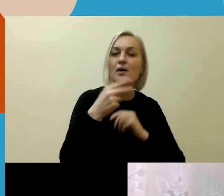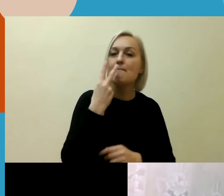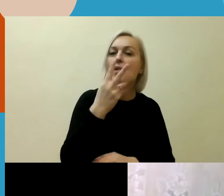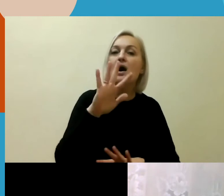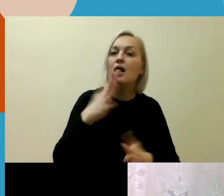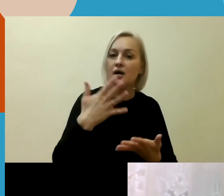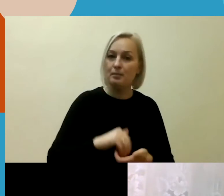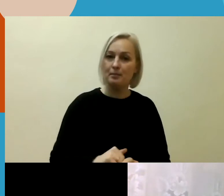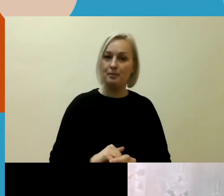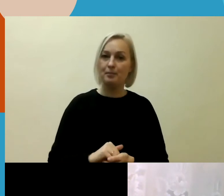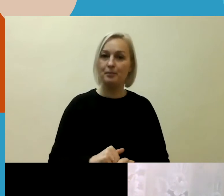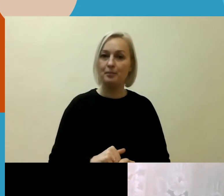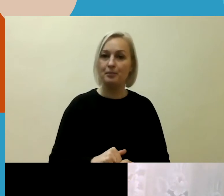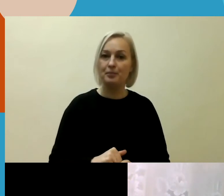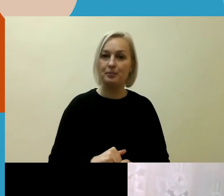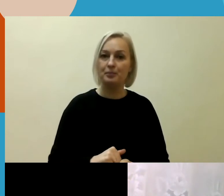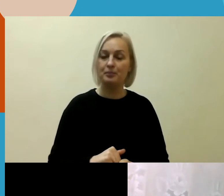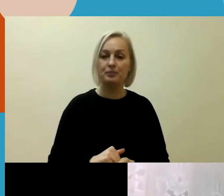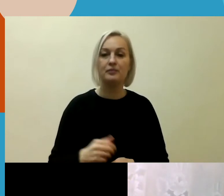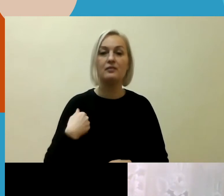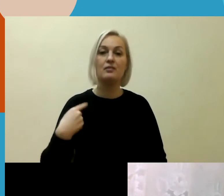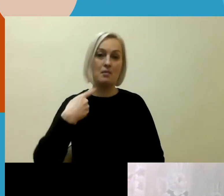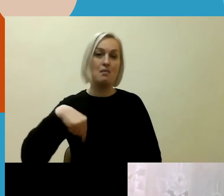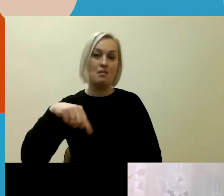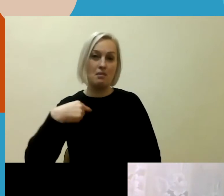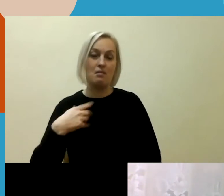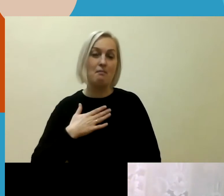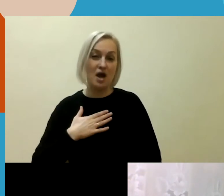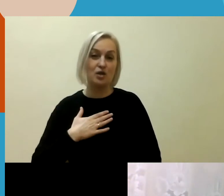you see the situation as an insider?